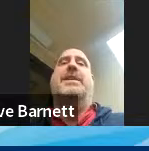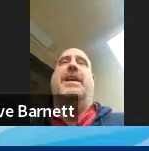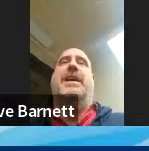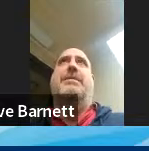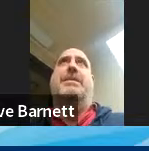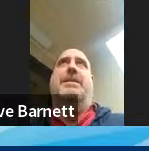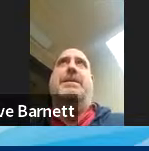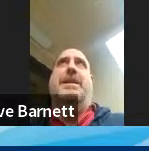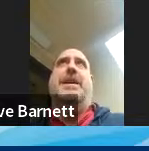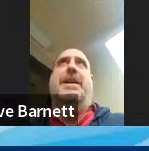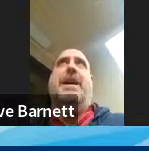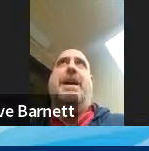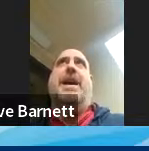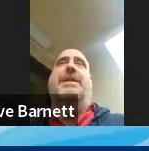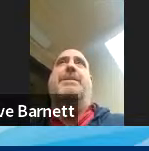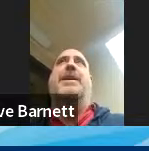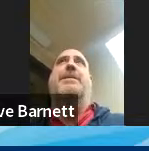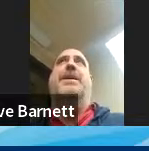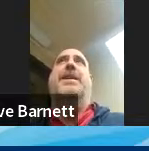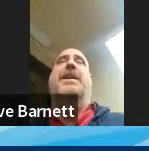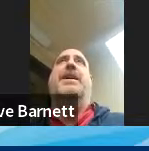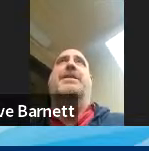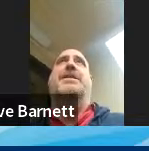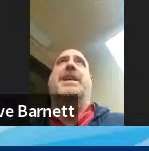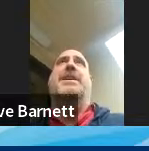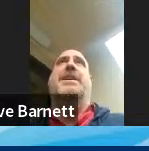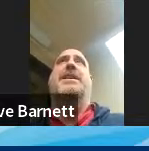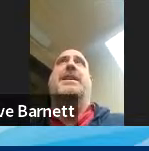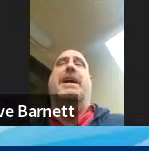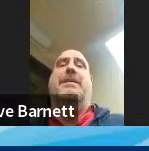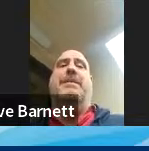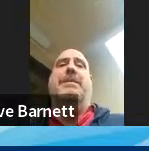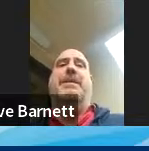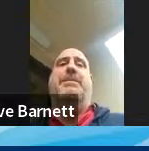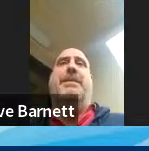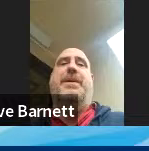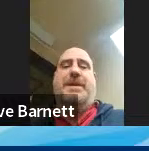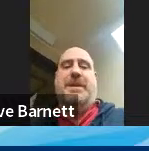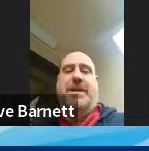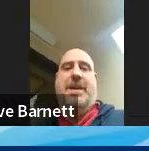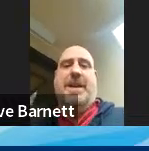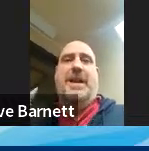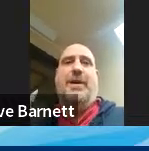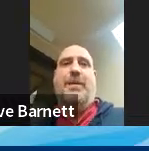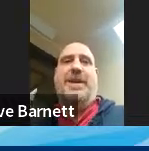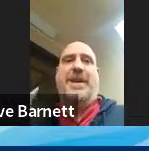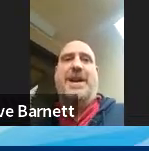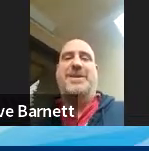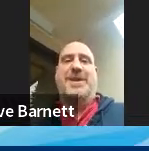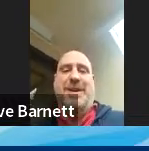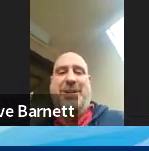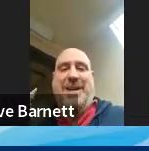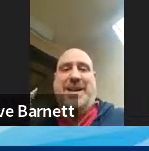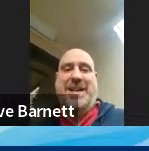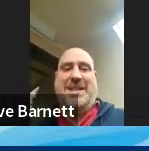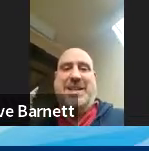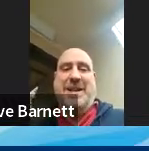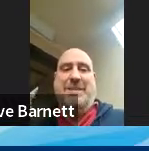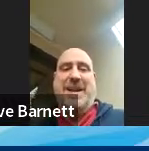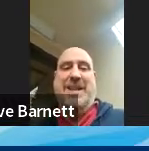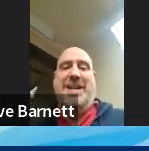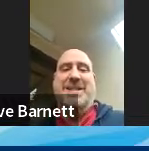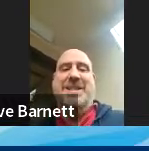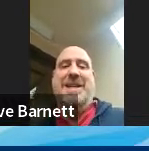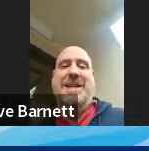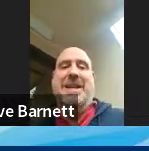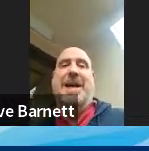I will say at the beginning of the meeting, I understand public, and I hope my camera is on. I can't see